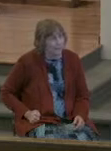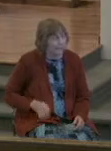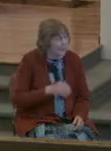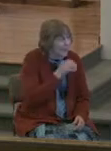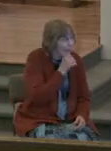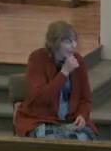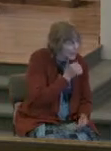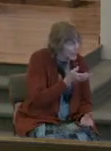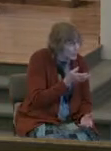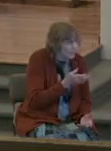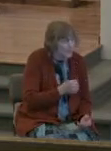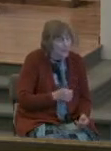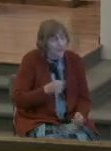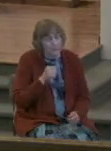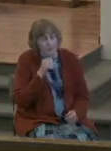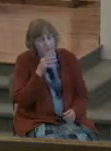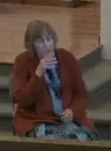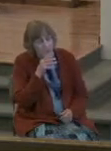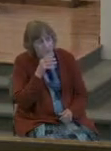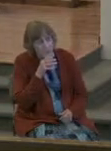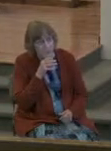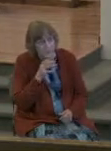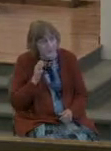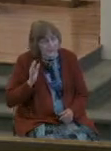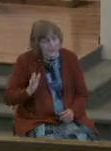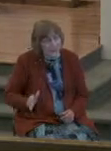How old are you?